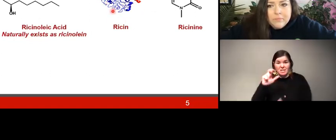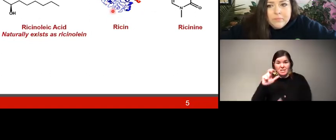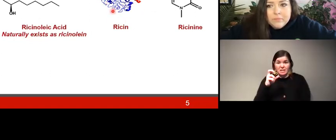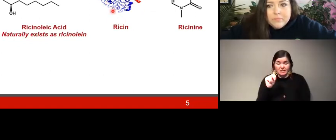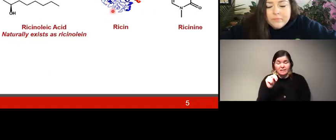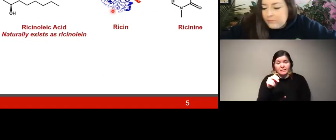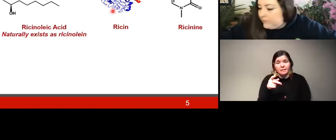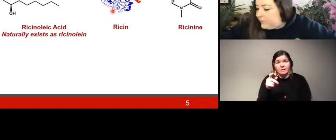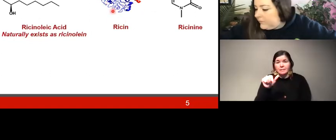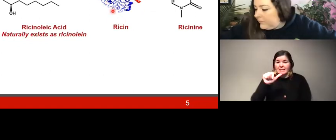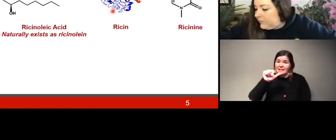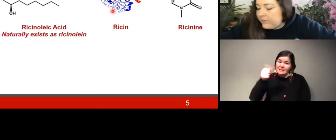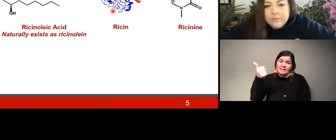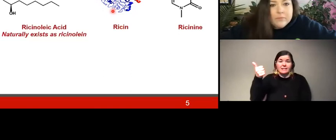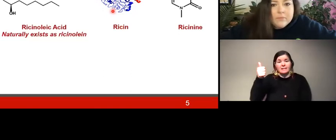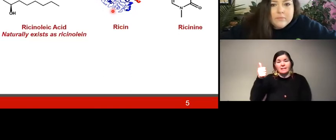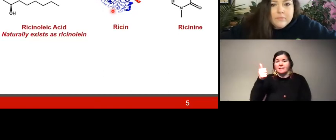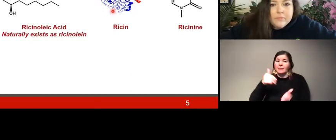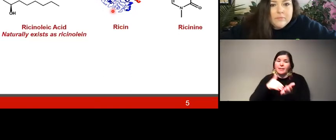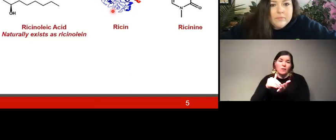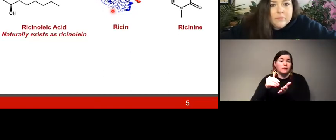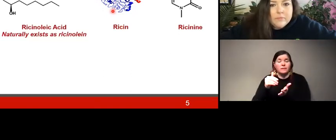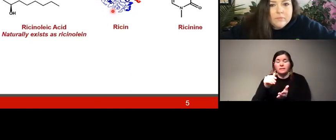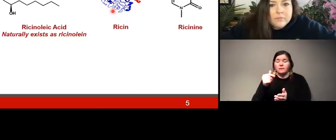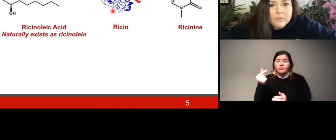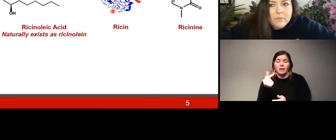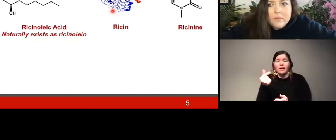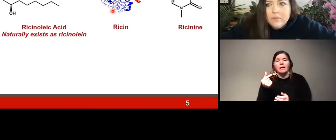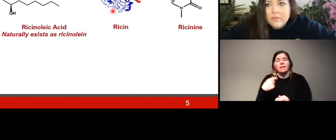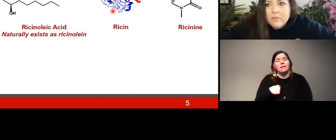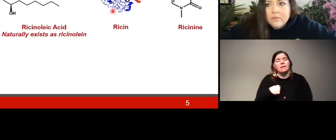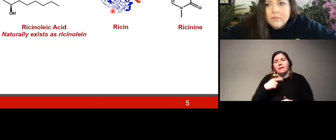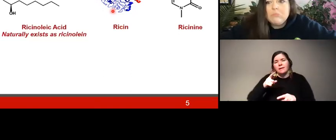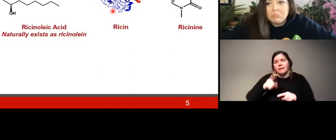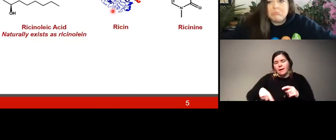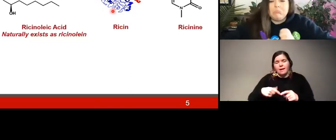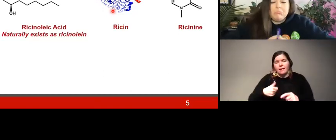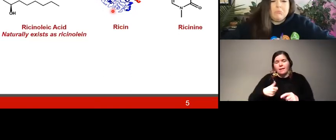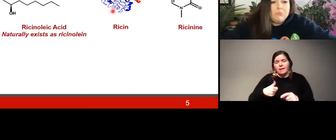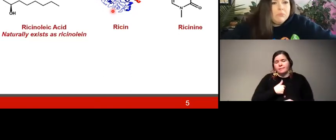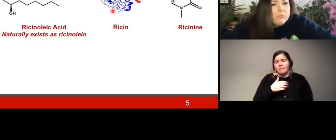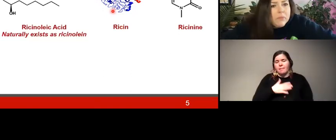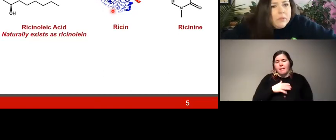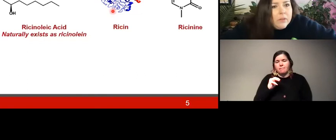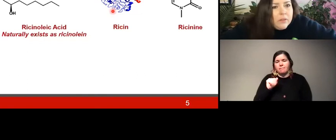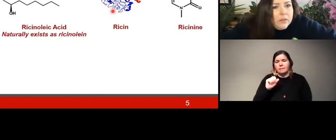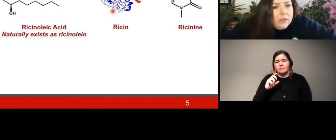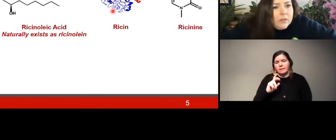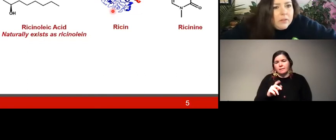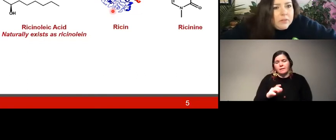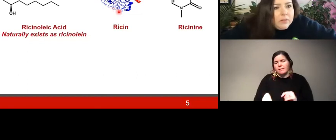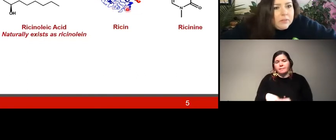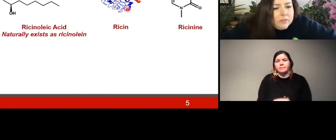like the tens of thousands of grams scale, is something that I can't do on my mass spec. My group does small